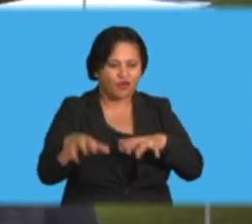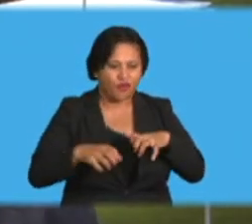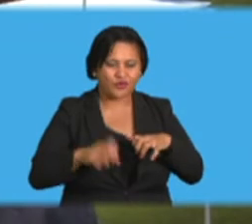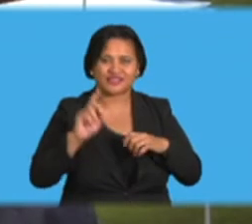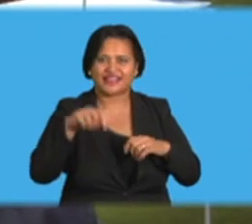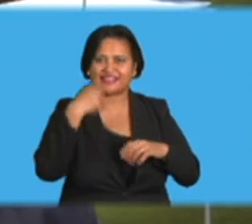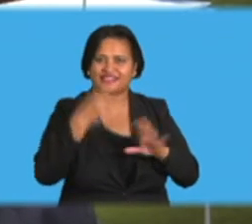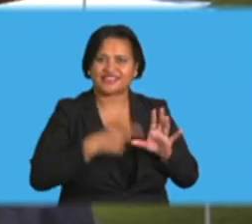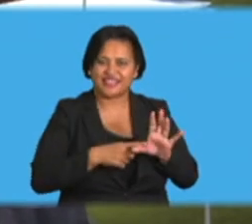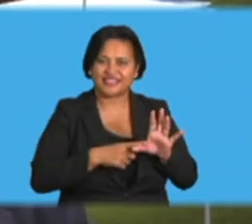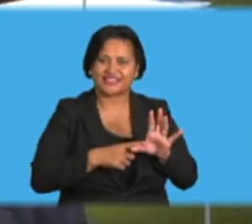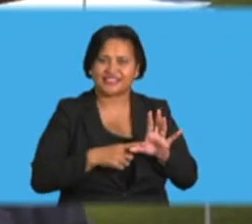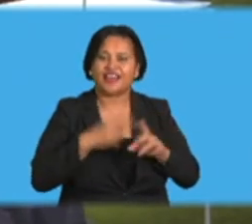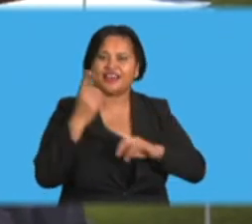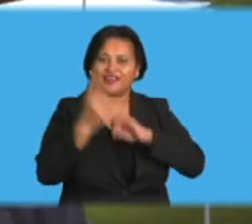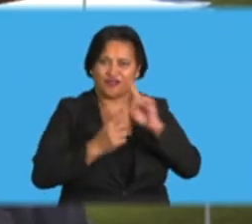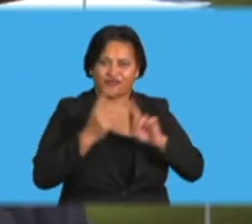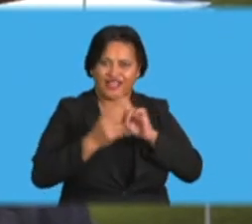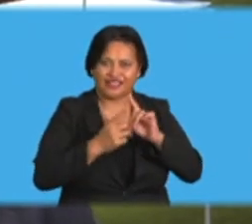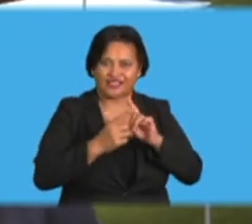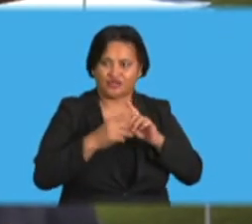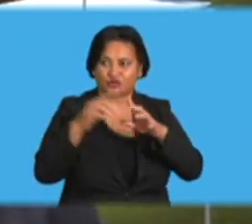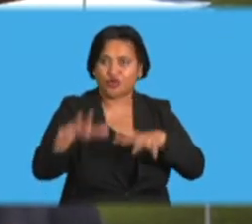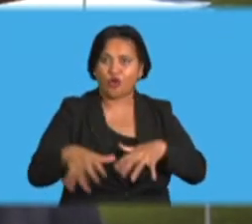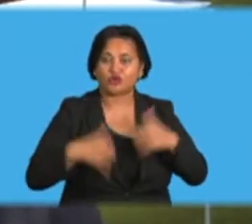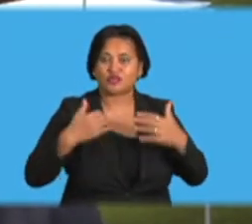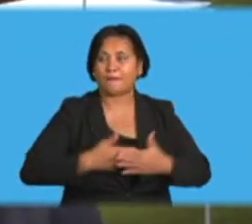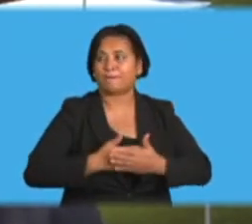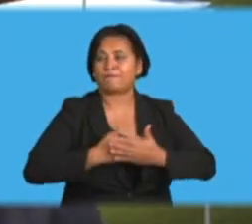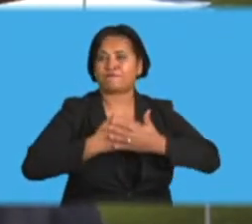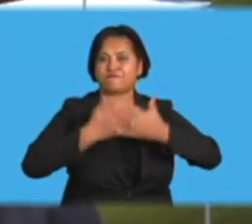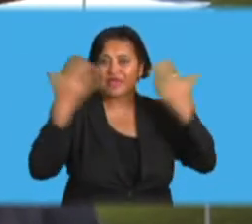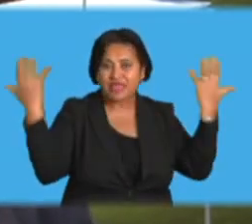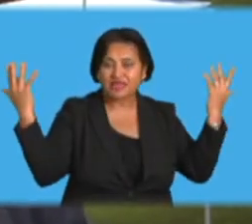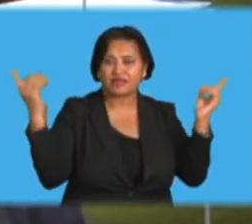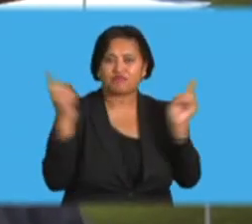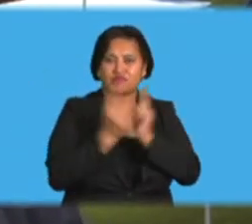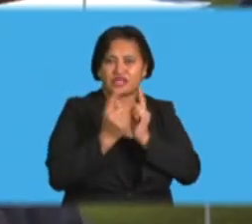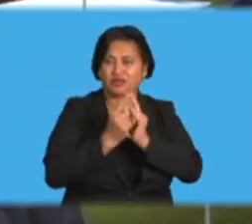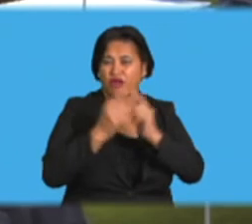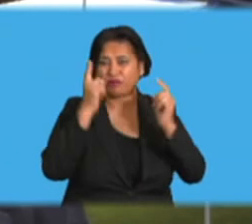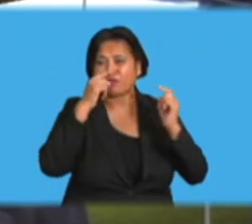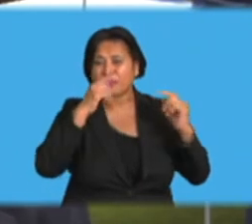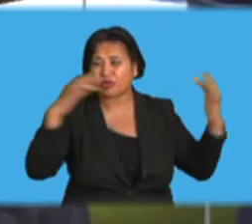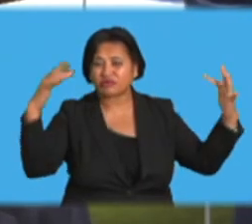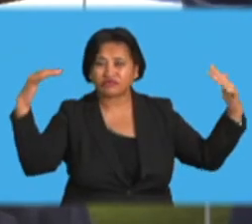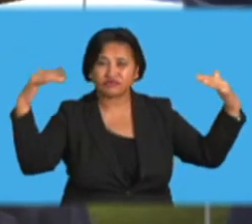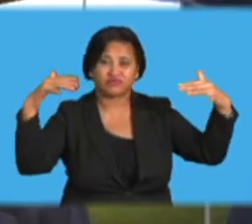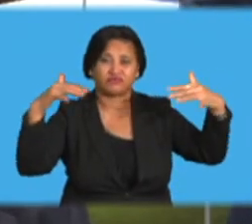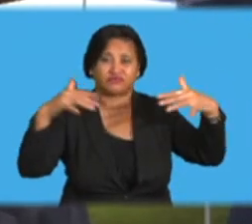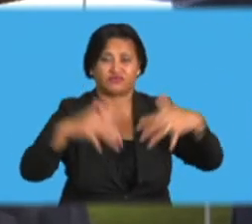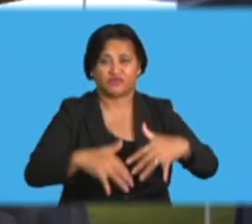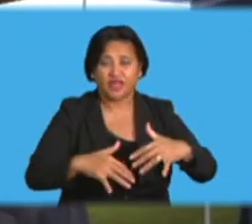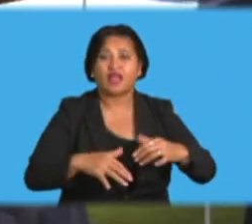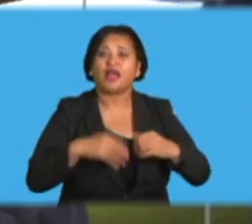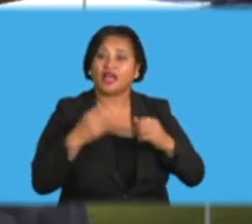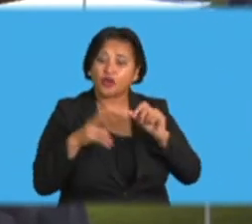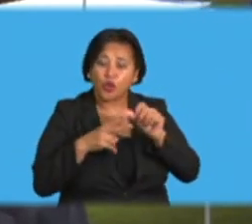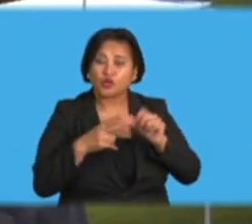the determination and ability of Fiji to host such large events. It will be also a great opportunity for our young people because we will require